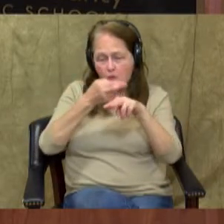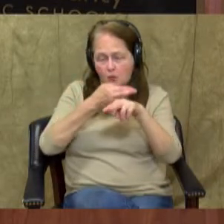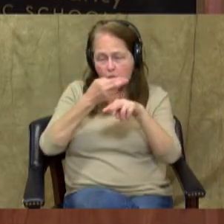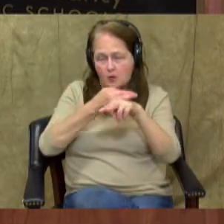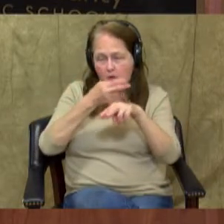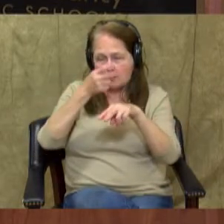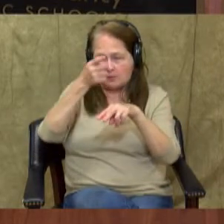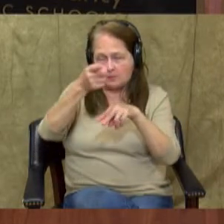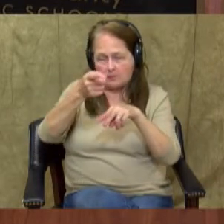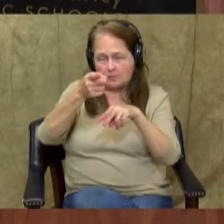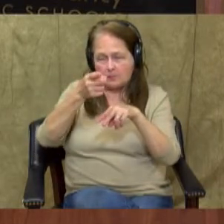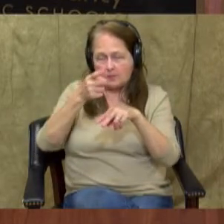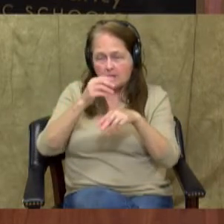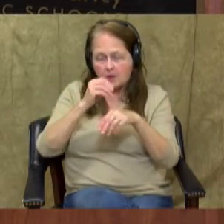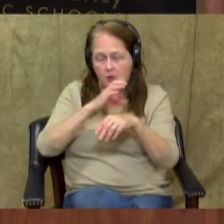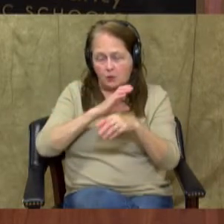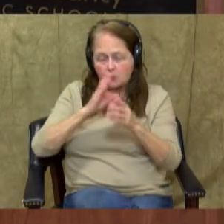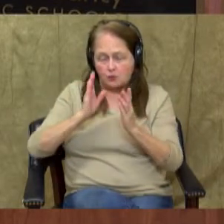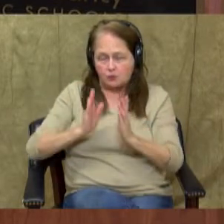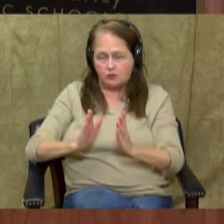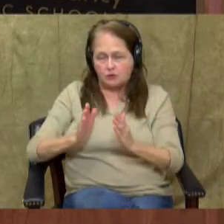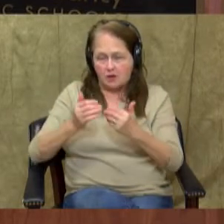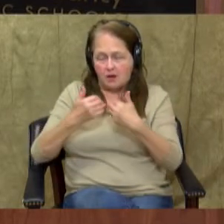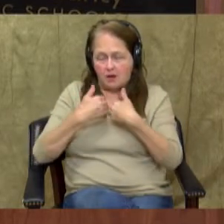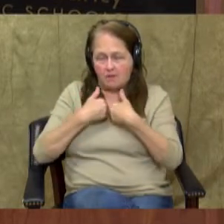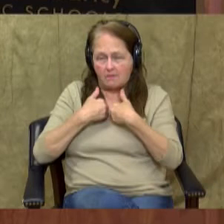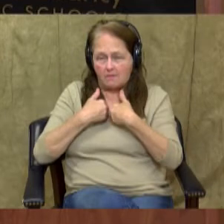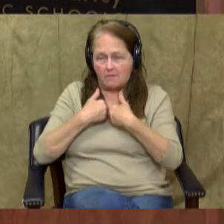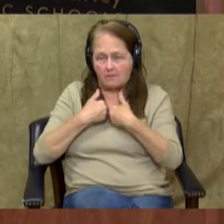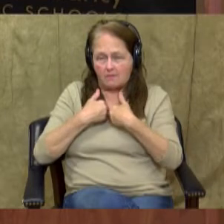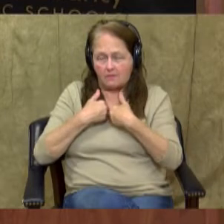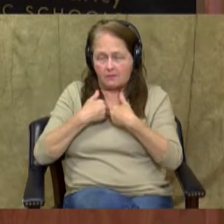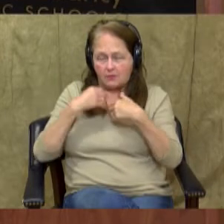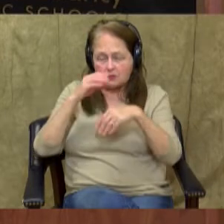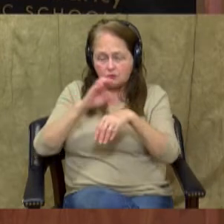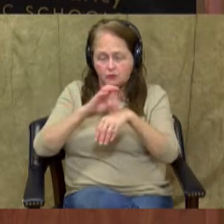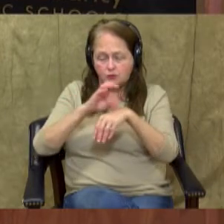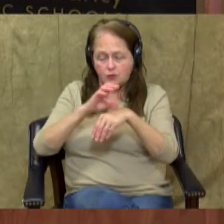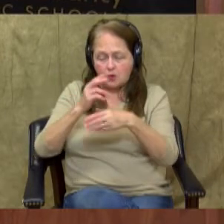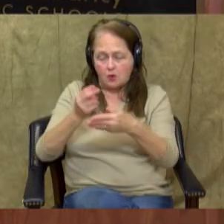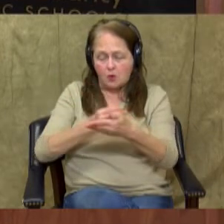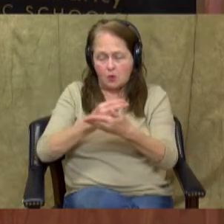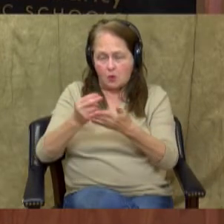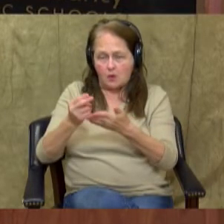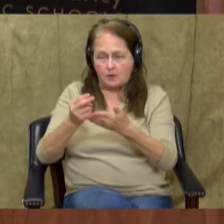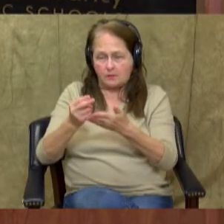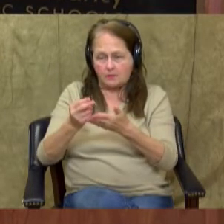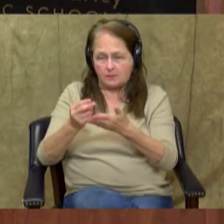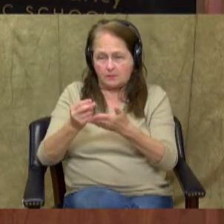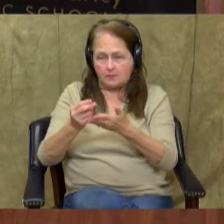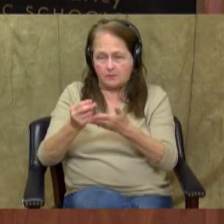site, and then Christians have holy sites in the city as well, such as the Church of the Holy Sepulchre.